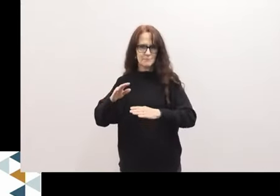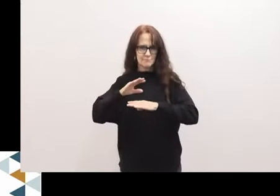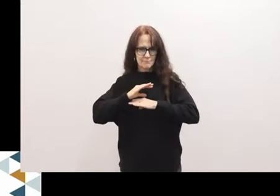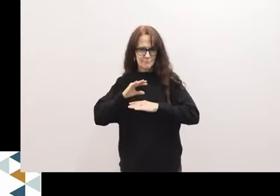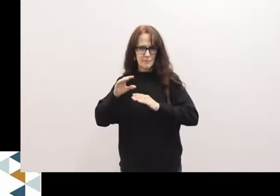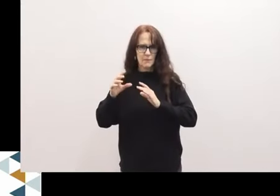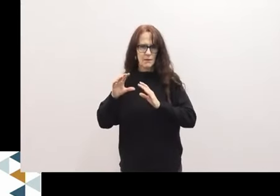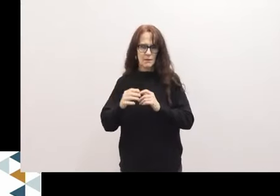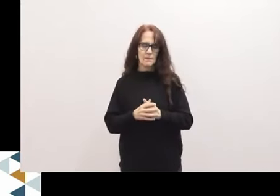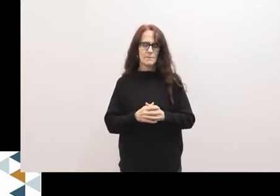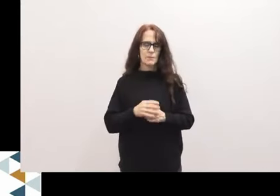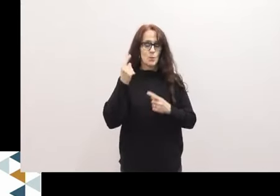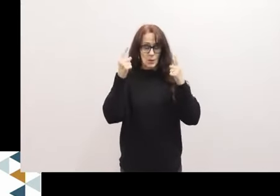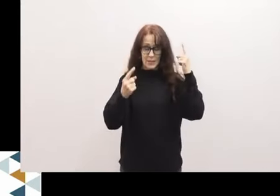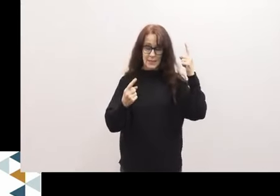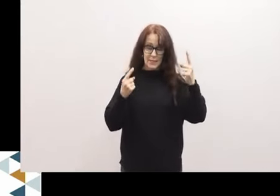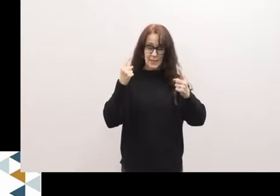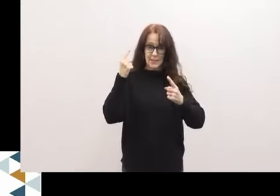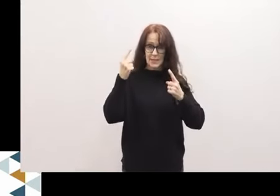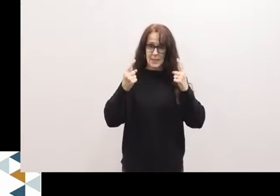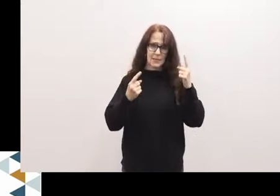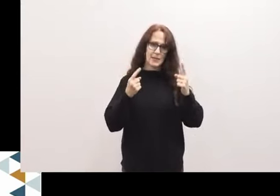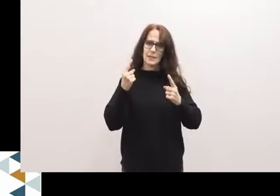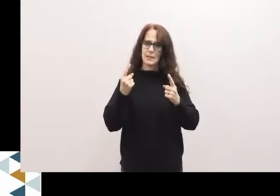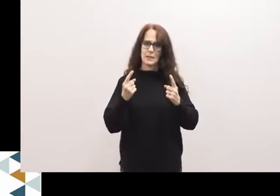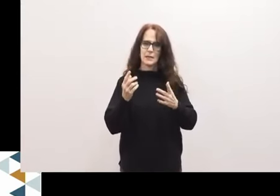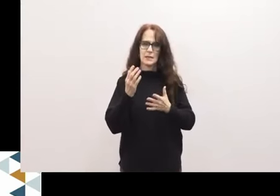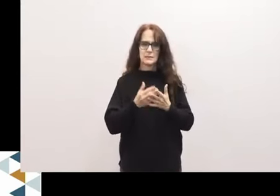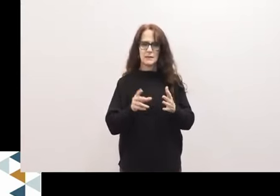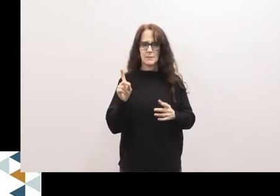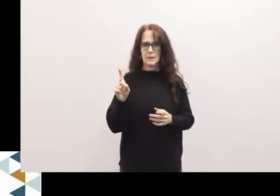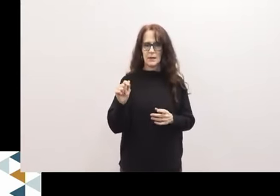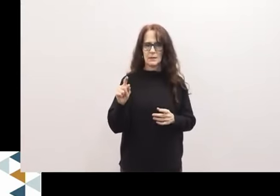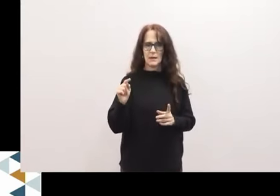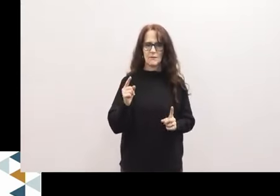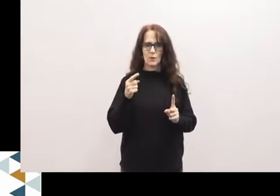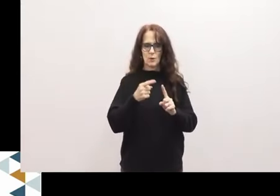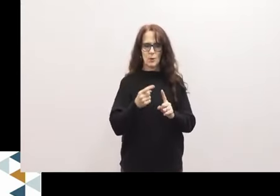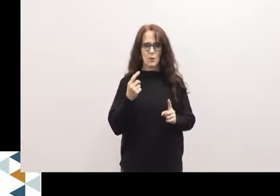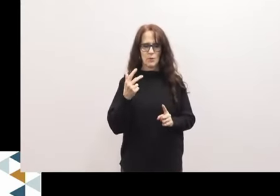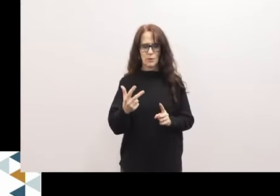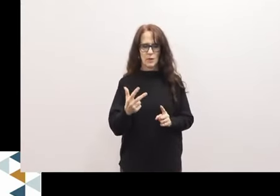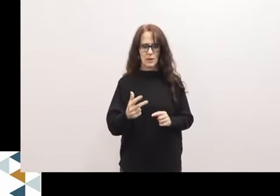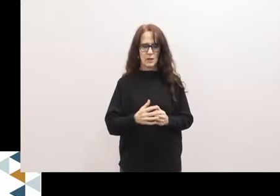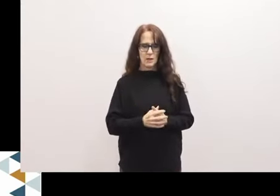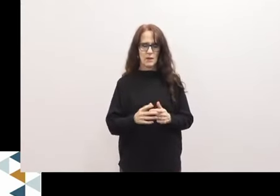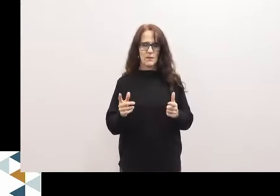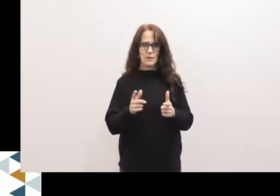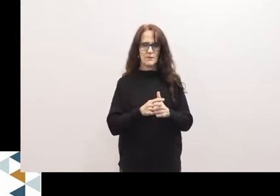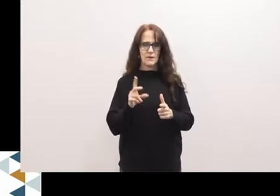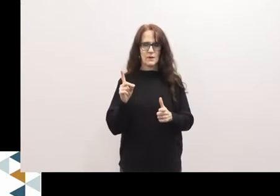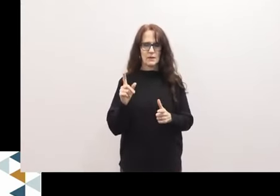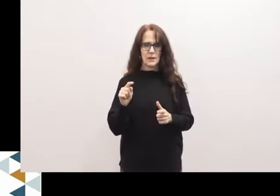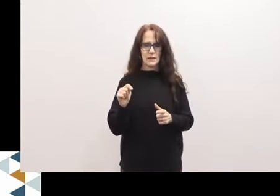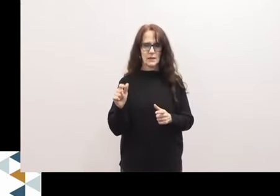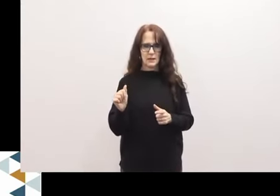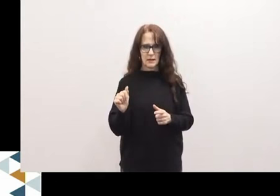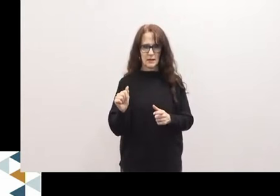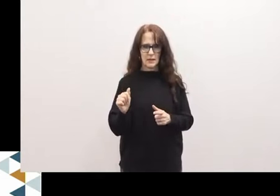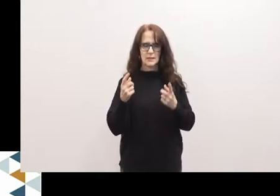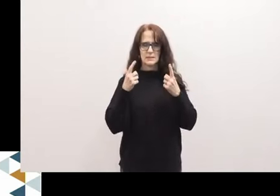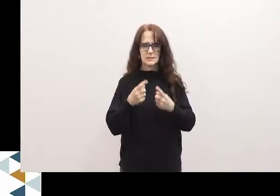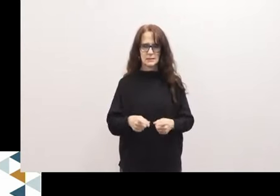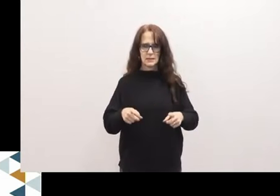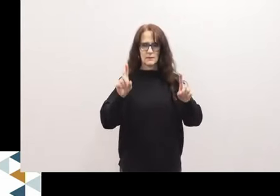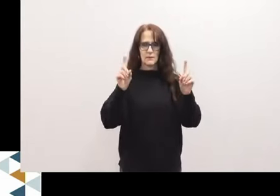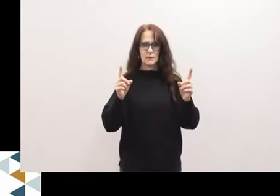should consider, we need to consider some data for goal 3. The first data that we need to consider is the